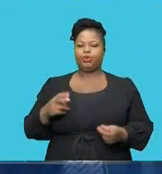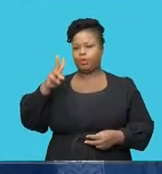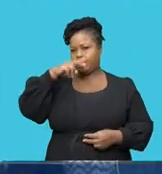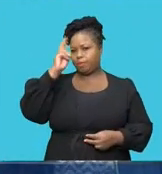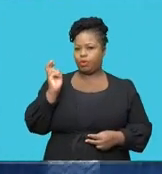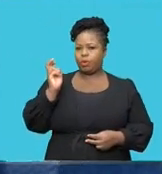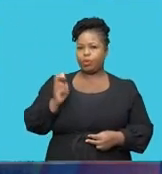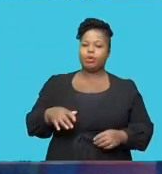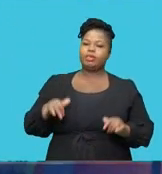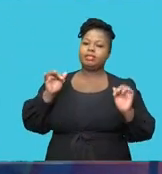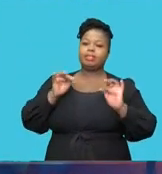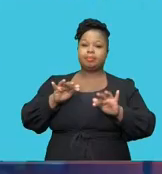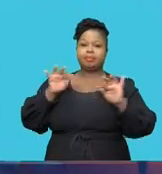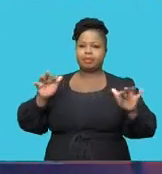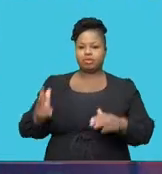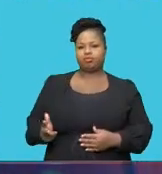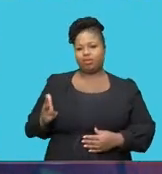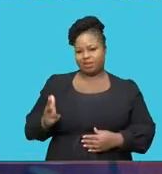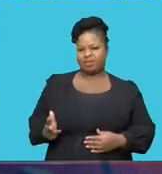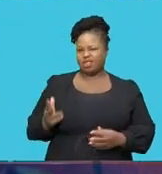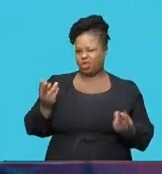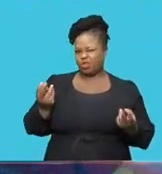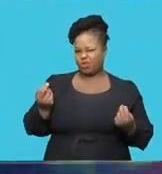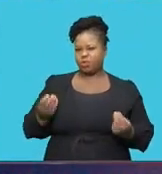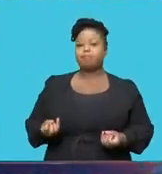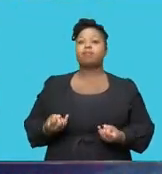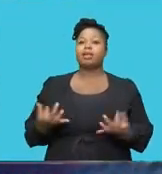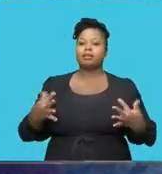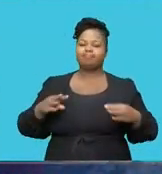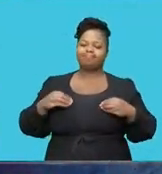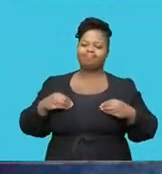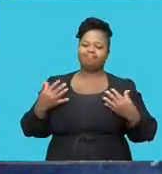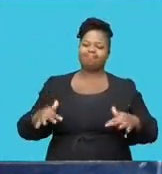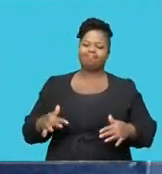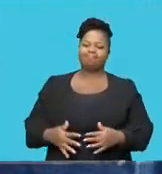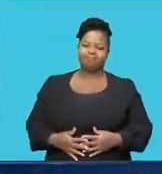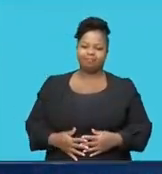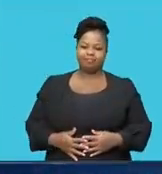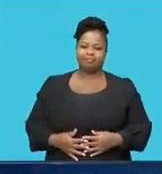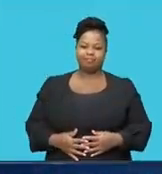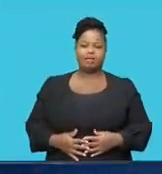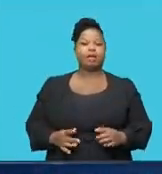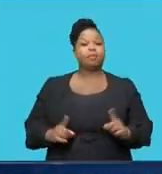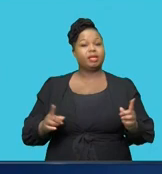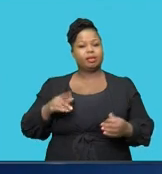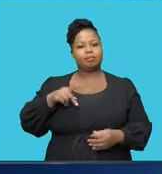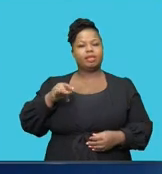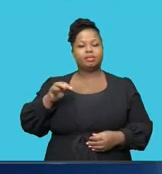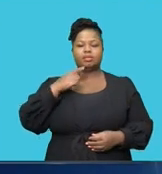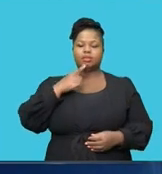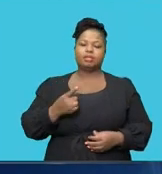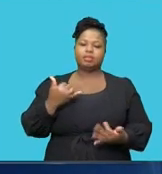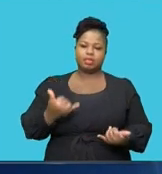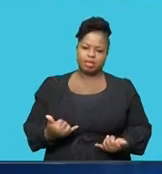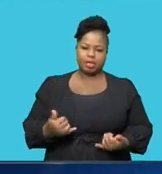Isitimela Sabantu, the people's train, which has been very well received by the commuters to date. Nakubuwe PRASA ekuvezile ukuthi